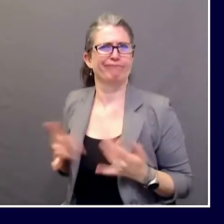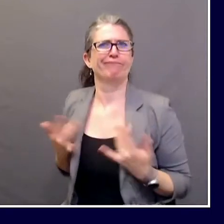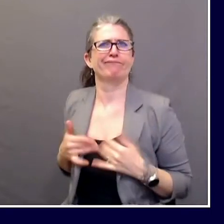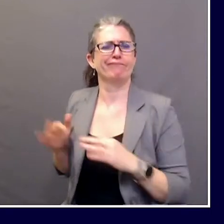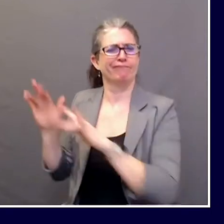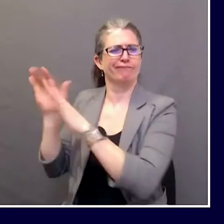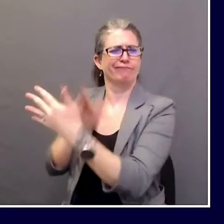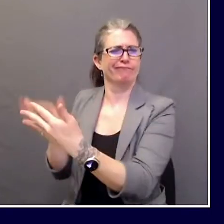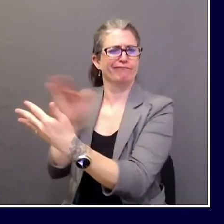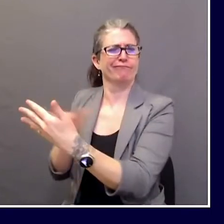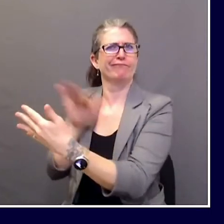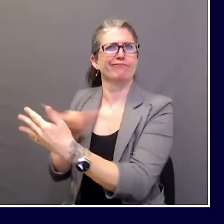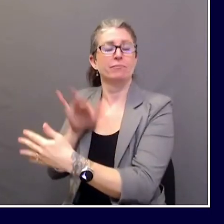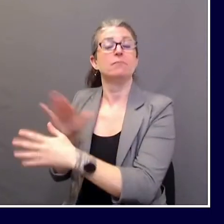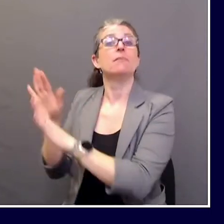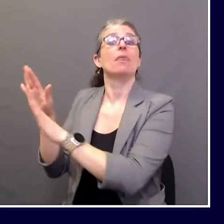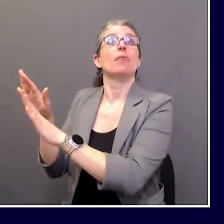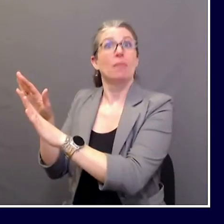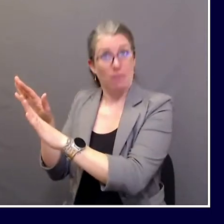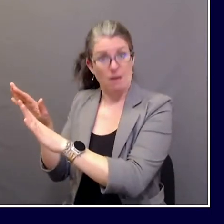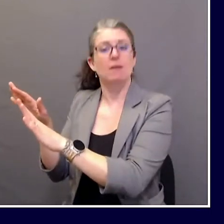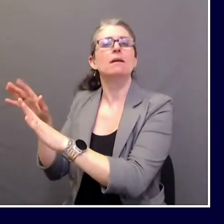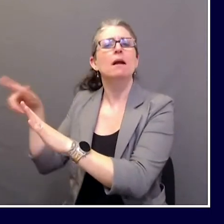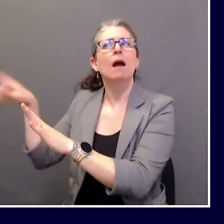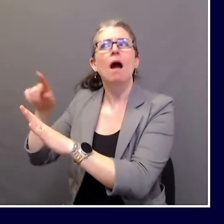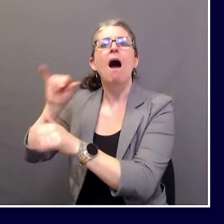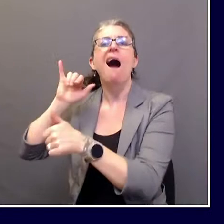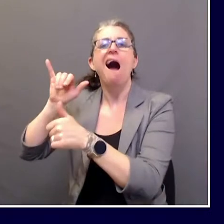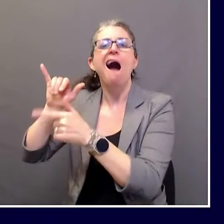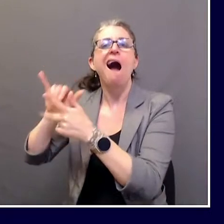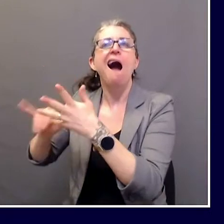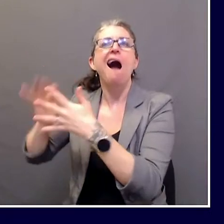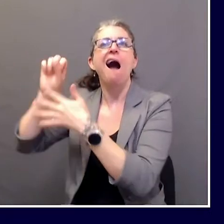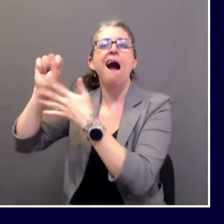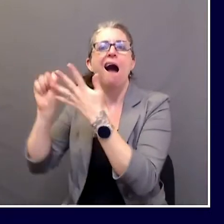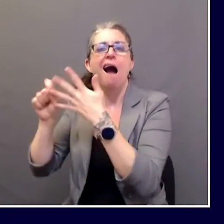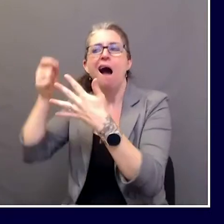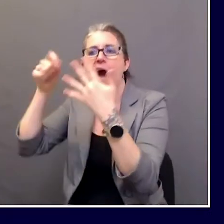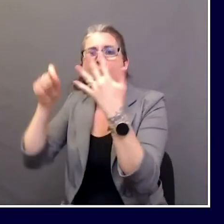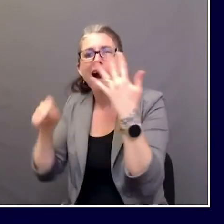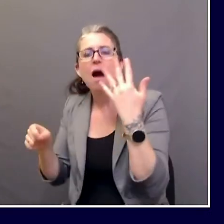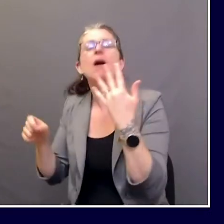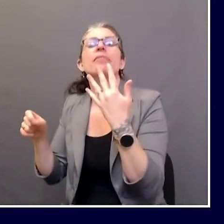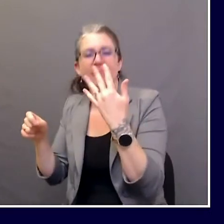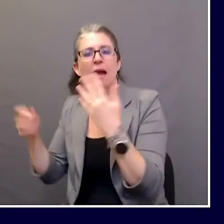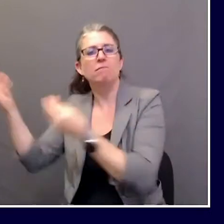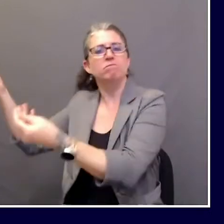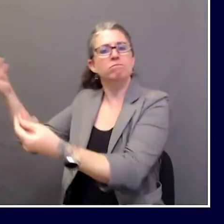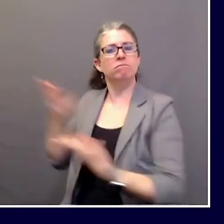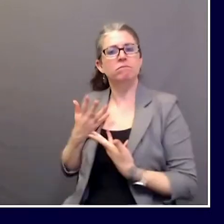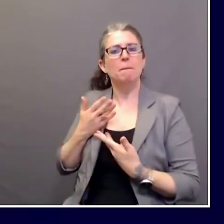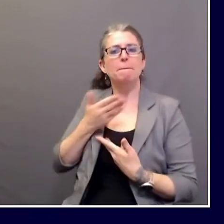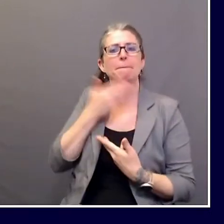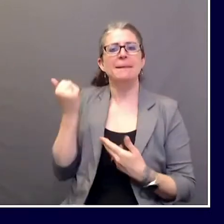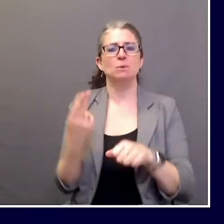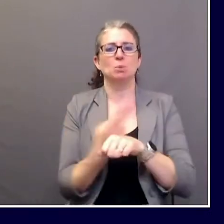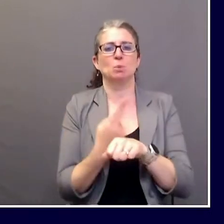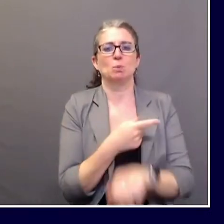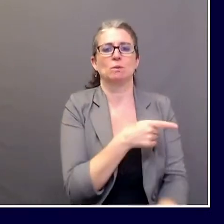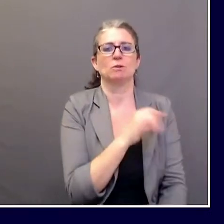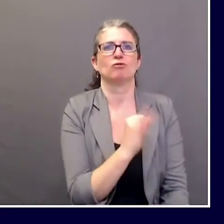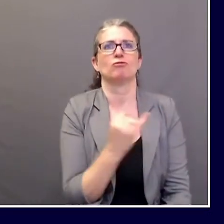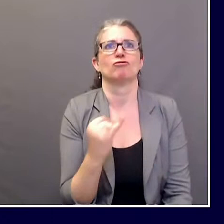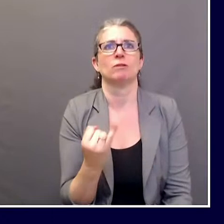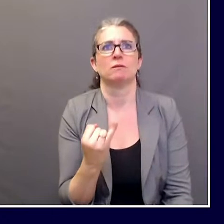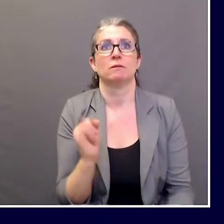a patient who has these signs and symptoms, they know how to evaluate it. They know not to use the classical treatment for other